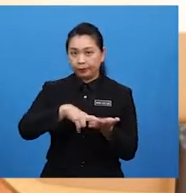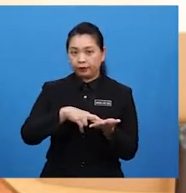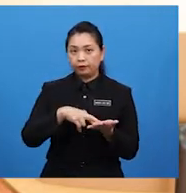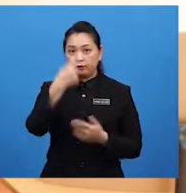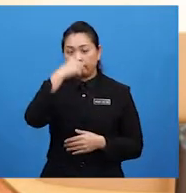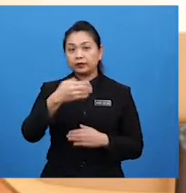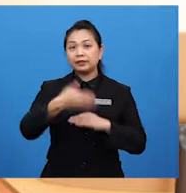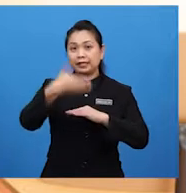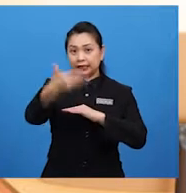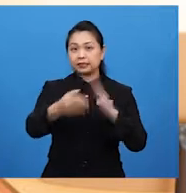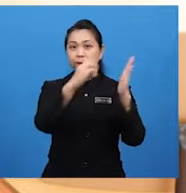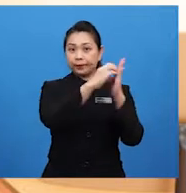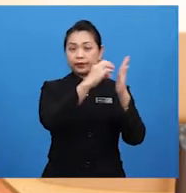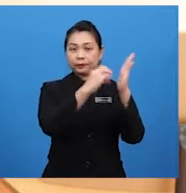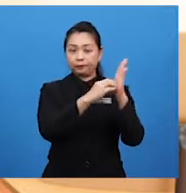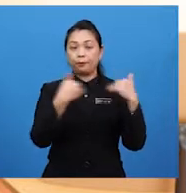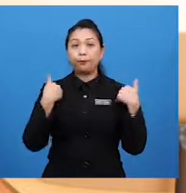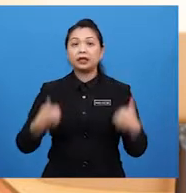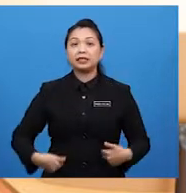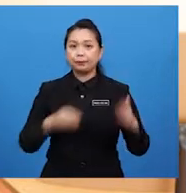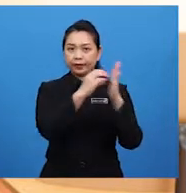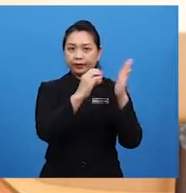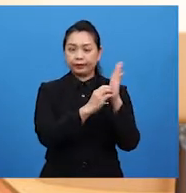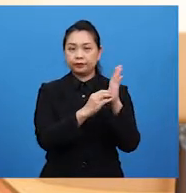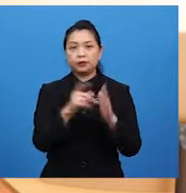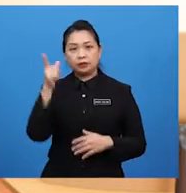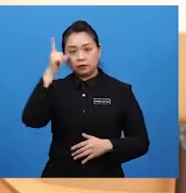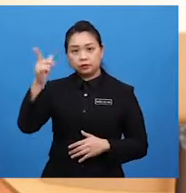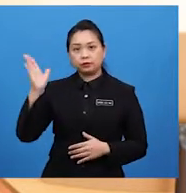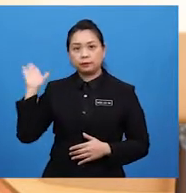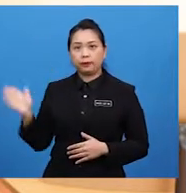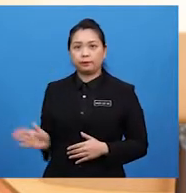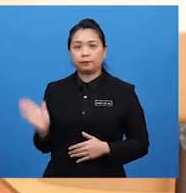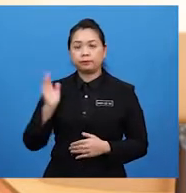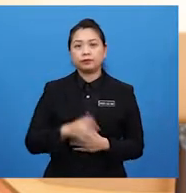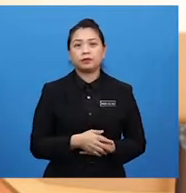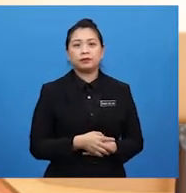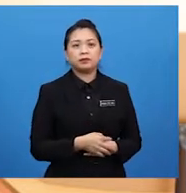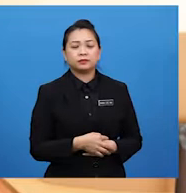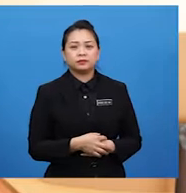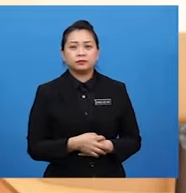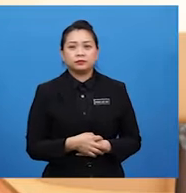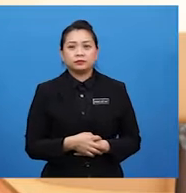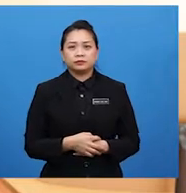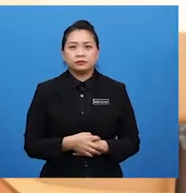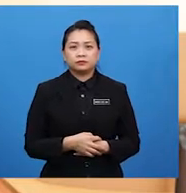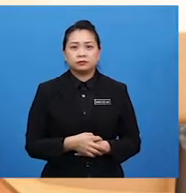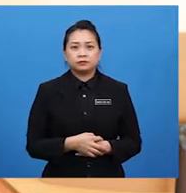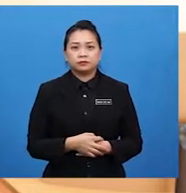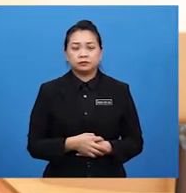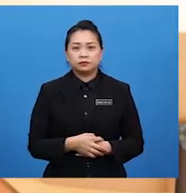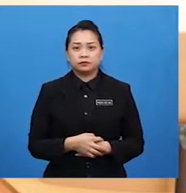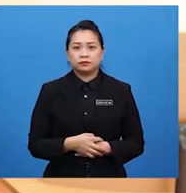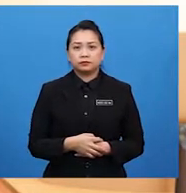body paragraphs. You can look at the examples given in the visual for body paragraphs